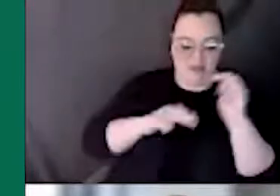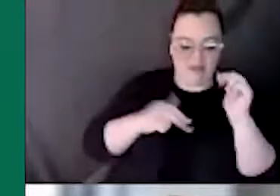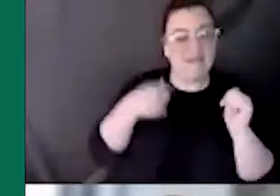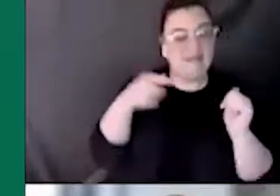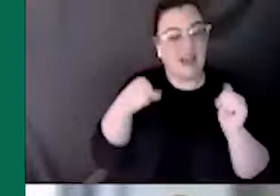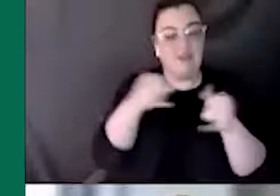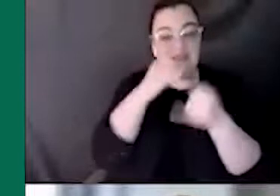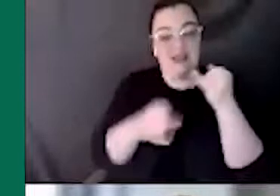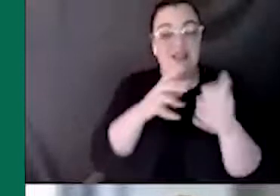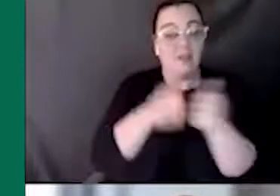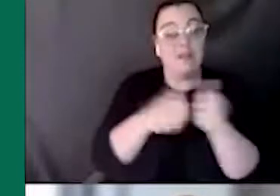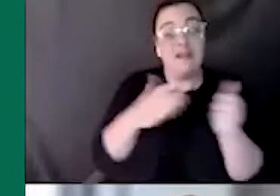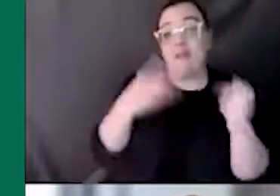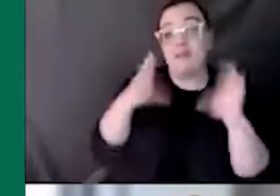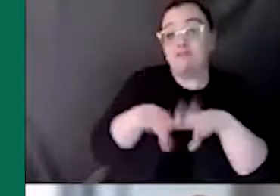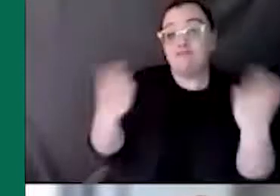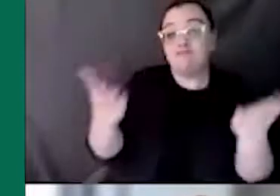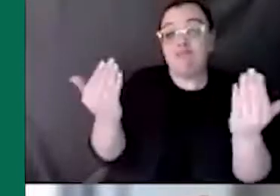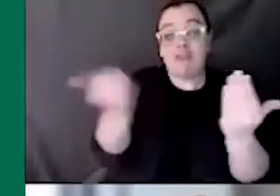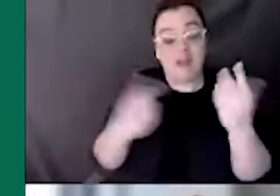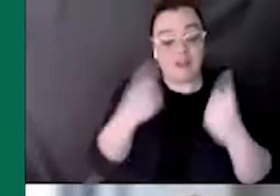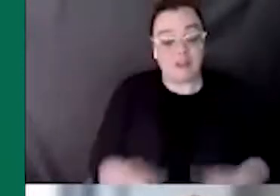months. Happy to take any questions you guys have.